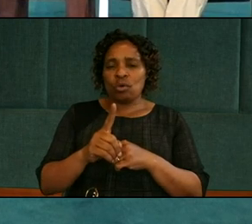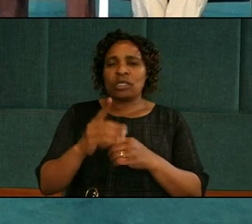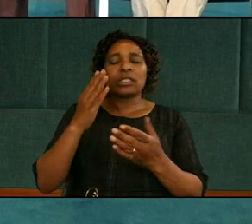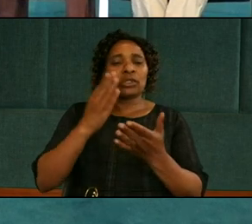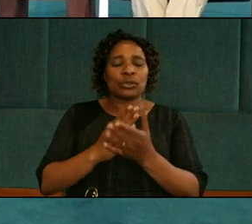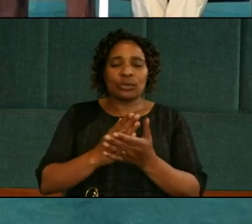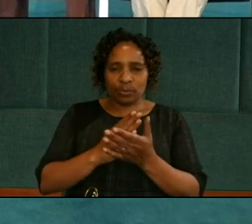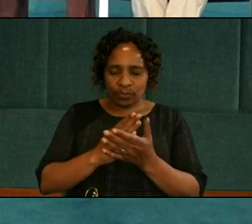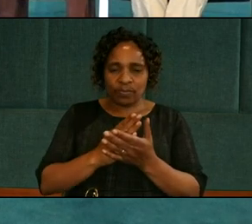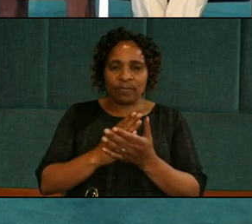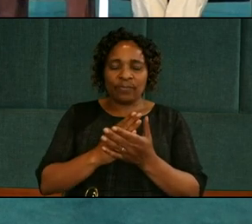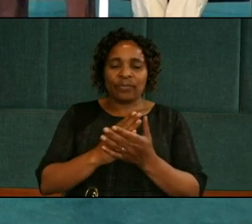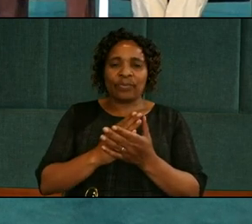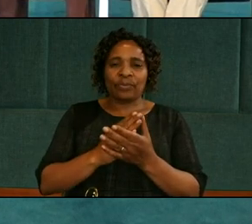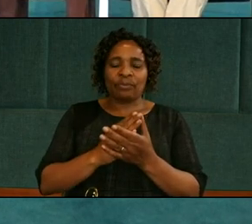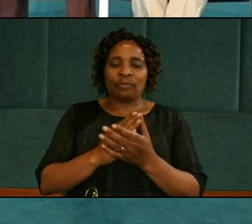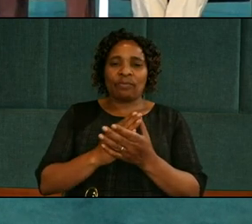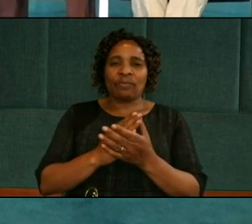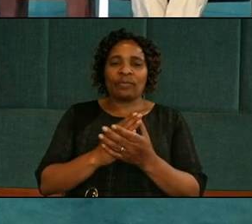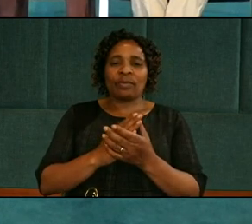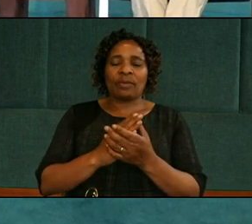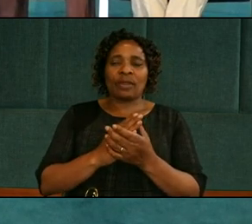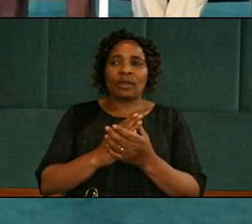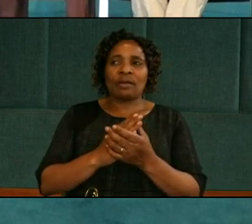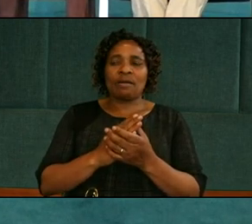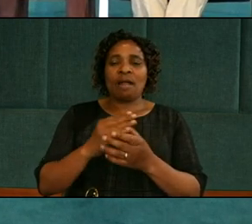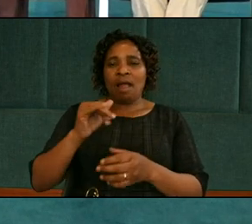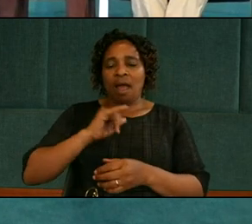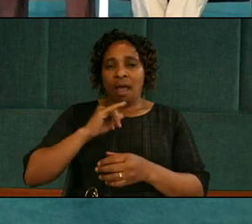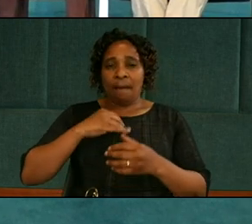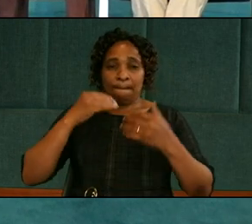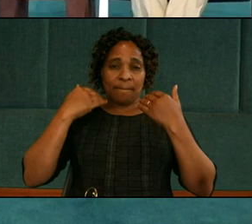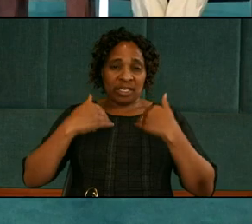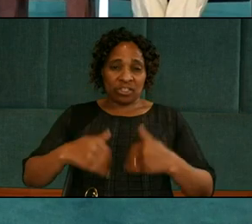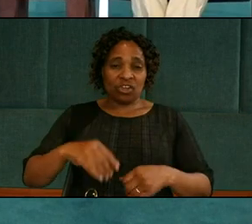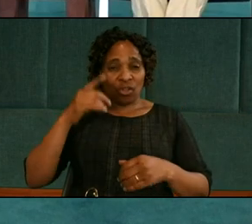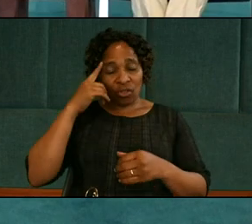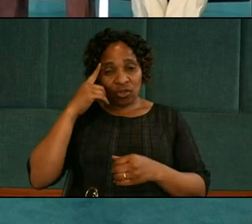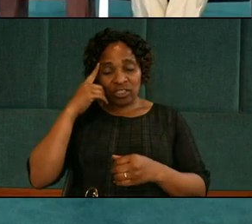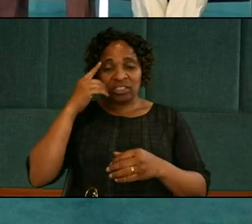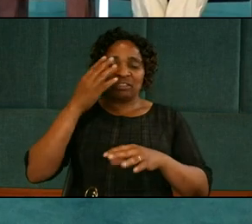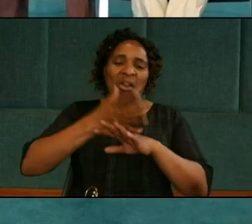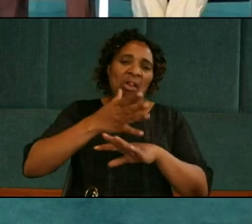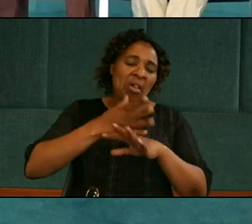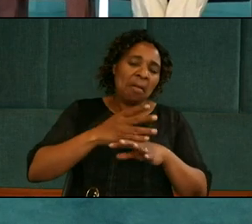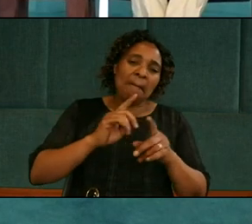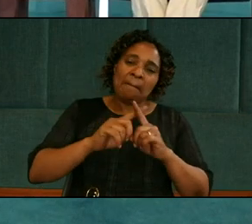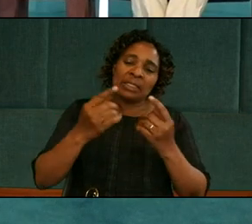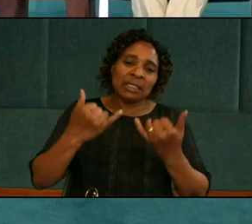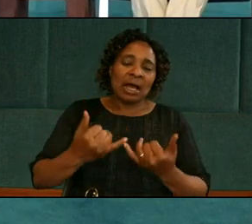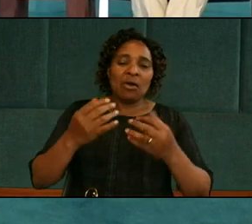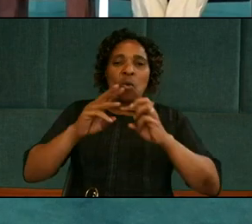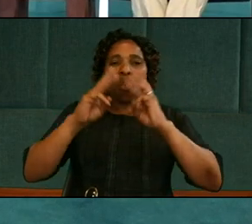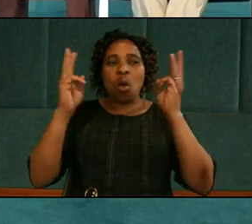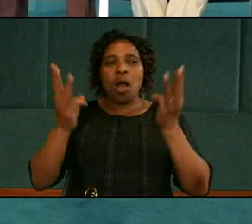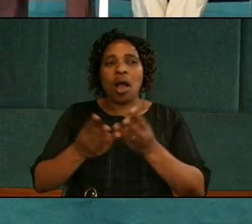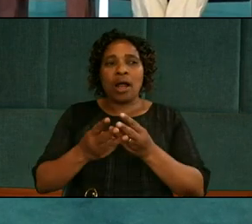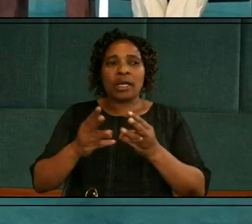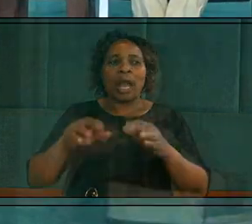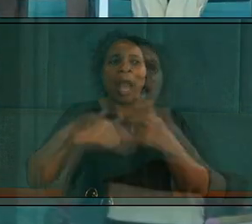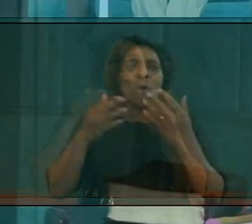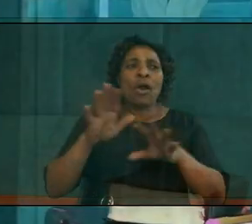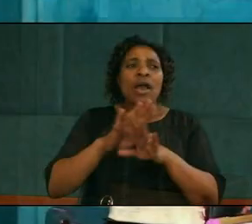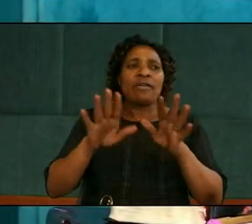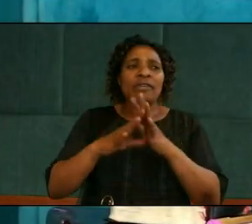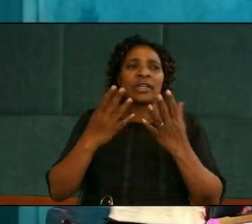true. Mm-hmm. I personally thought it was false because in this world and how